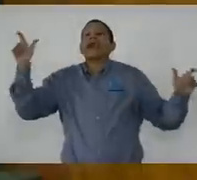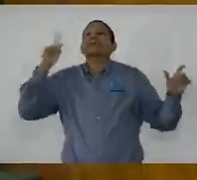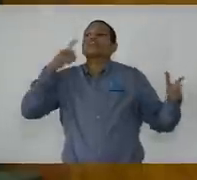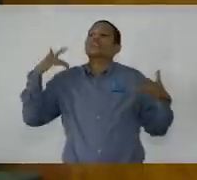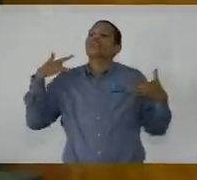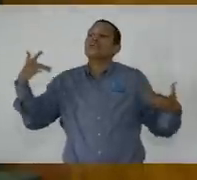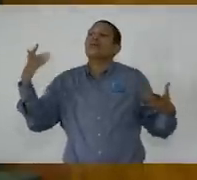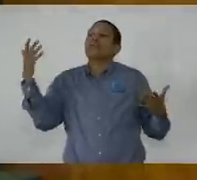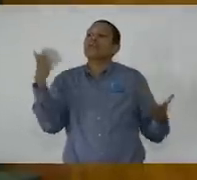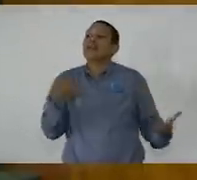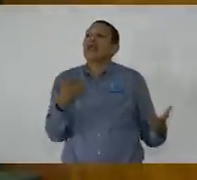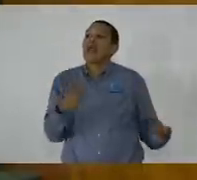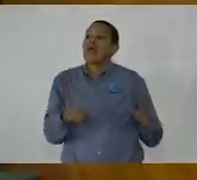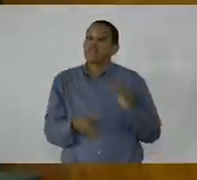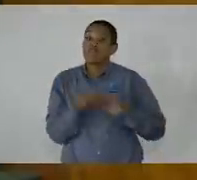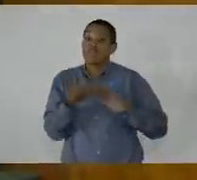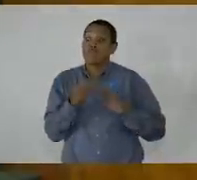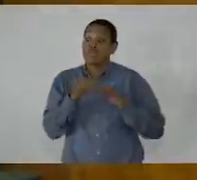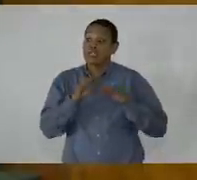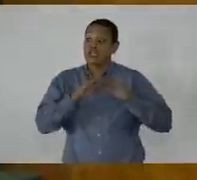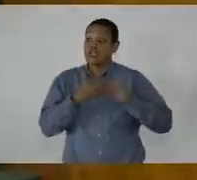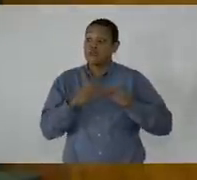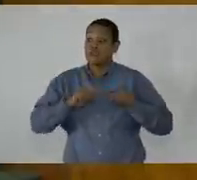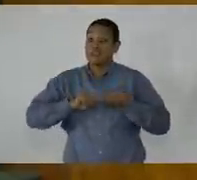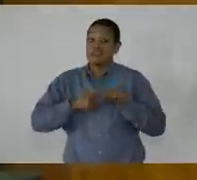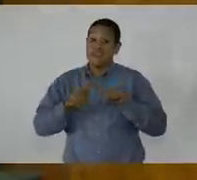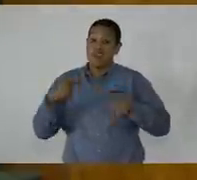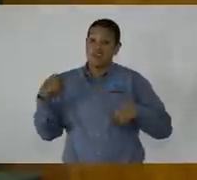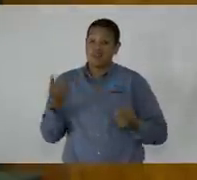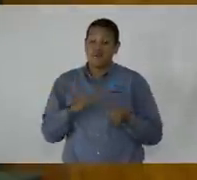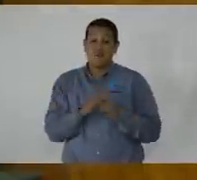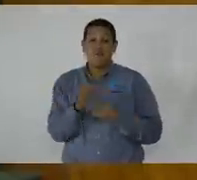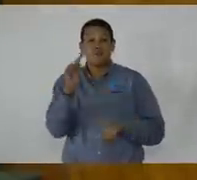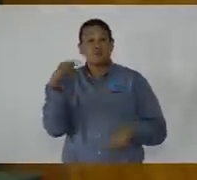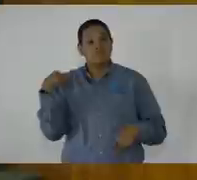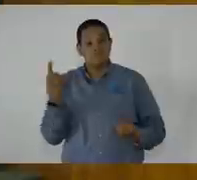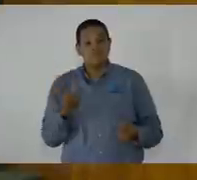to be held in Jamaica since the start of the pandemic.